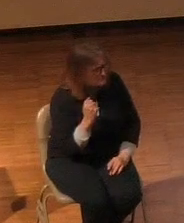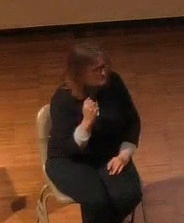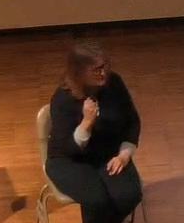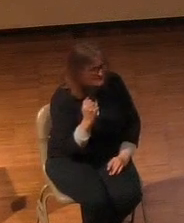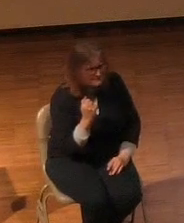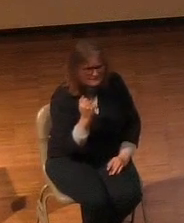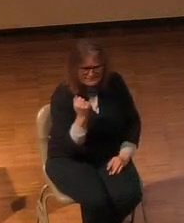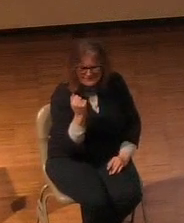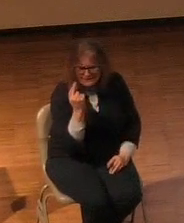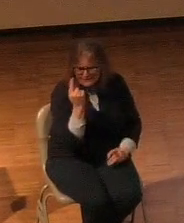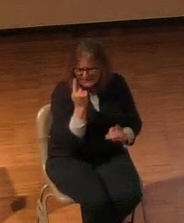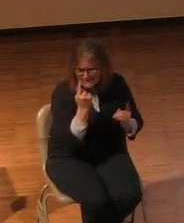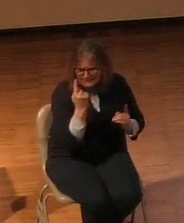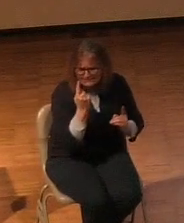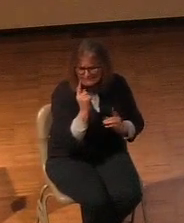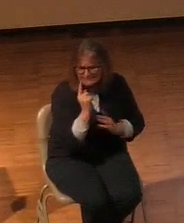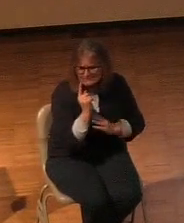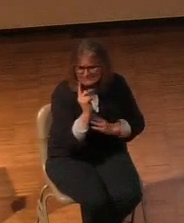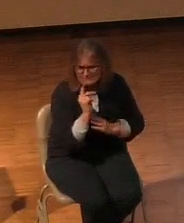Just think about it for a minute.